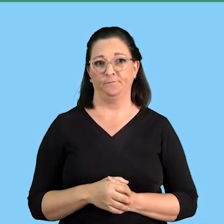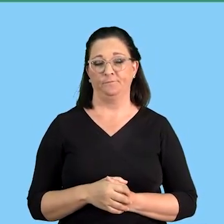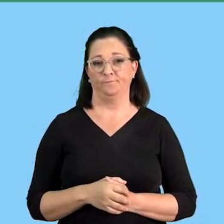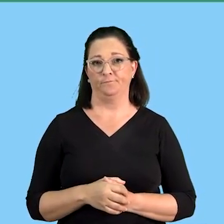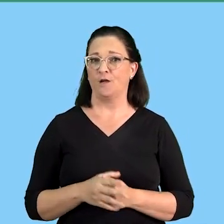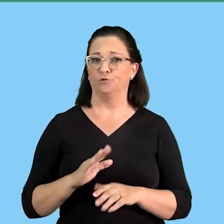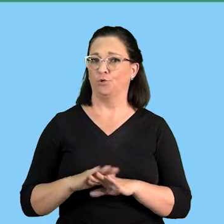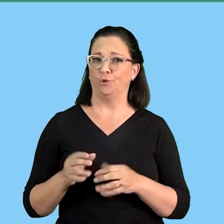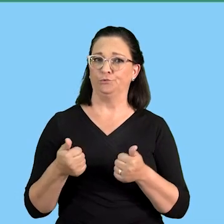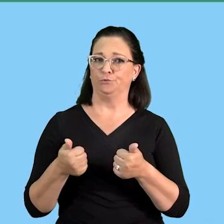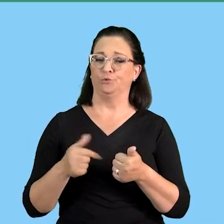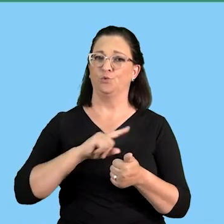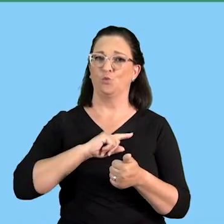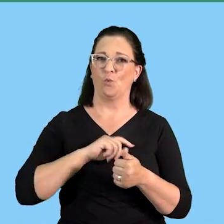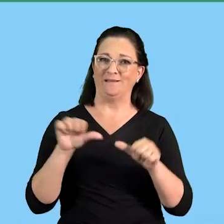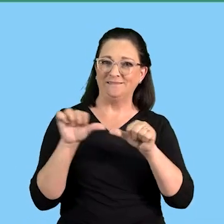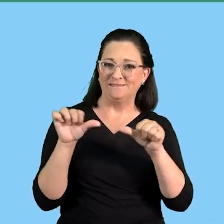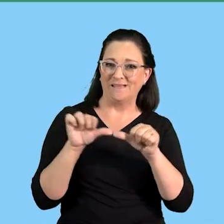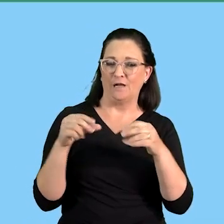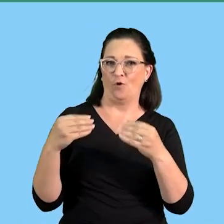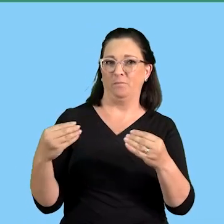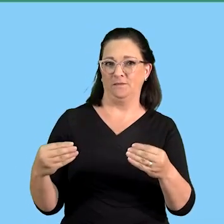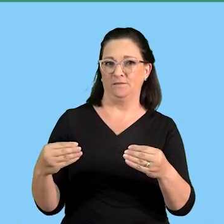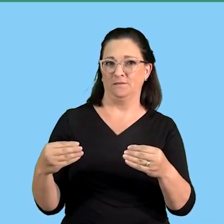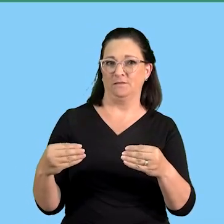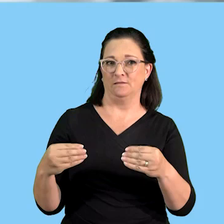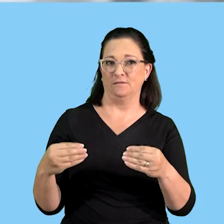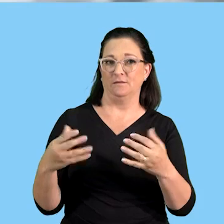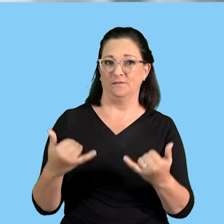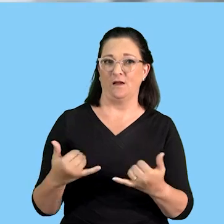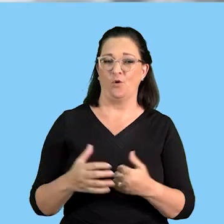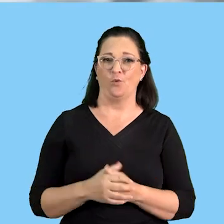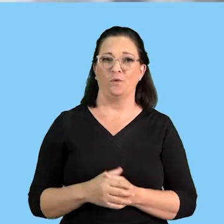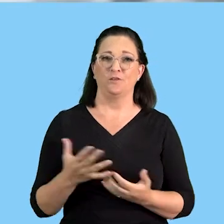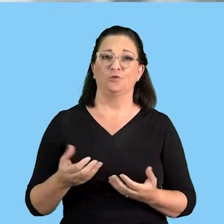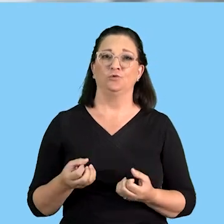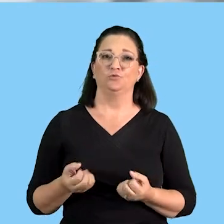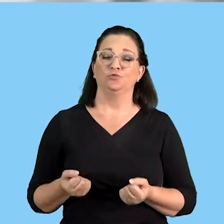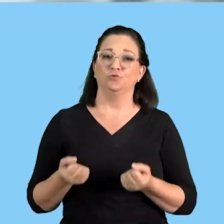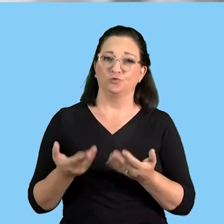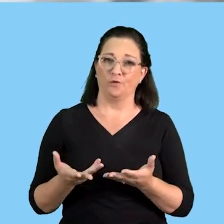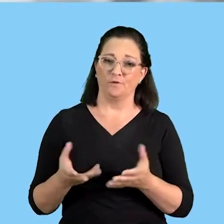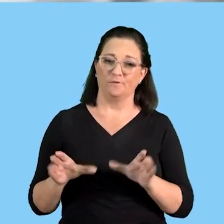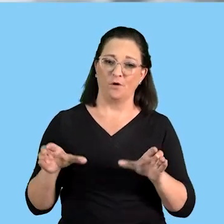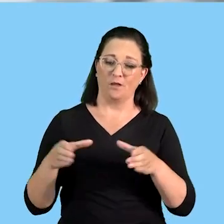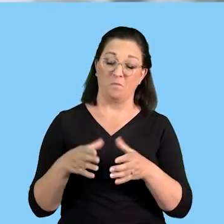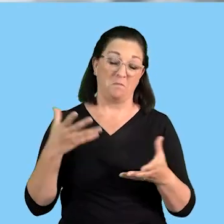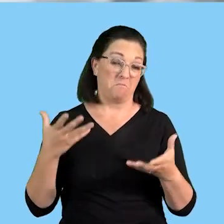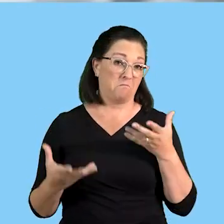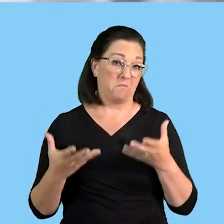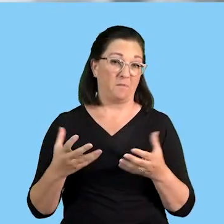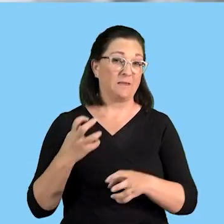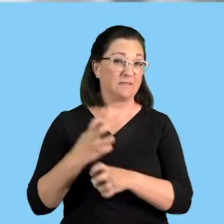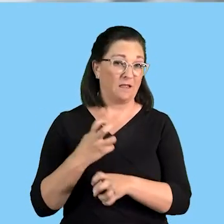Inefficiency due to the size of the business. Because it is providing now services to the company, it might be difficult